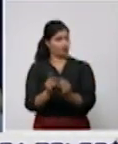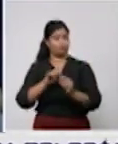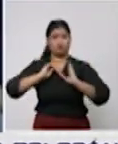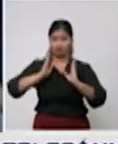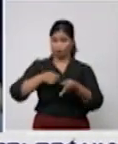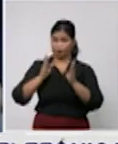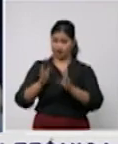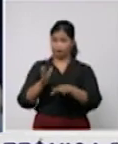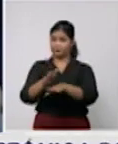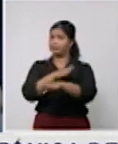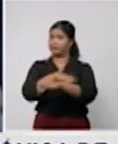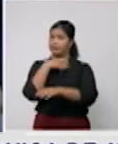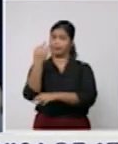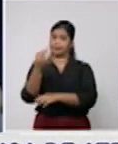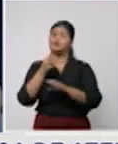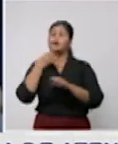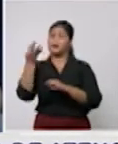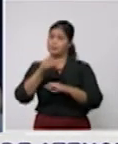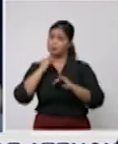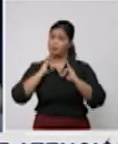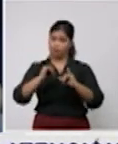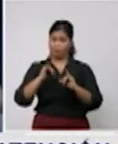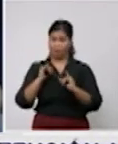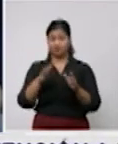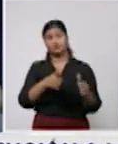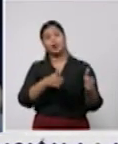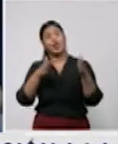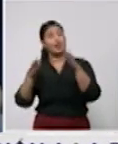of the Americas, which accounts for